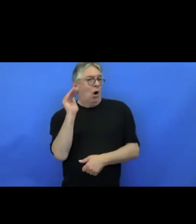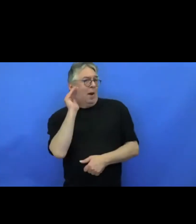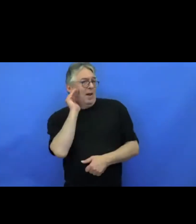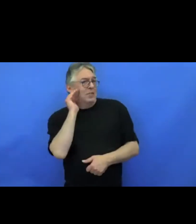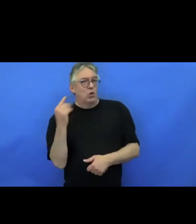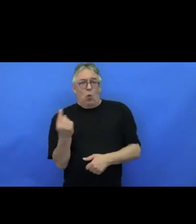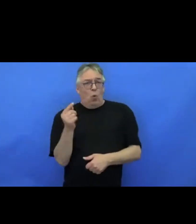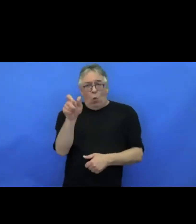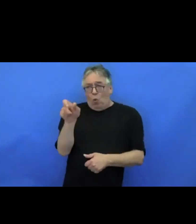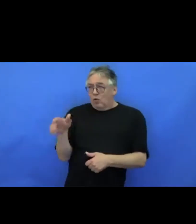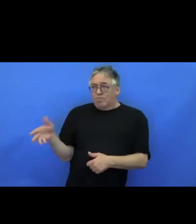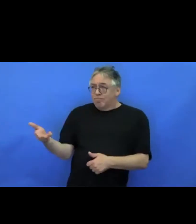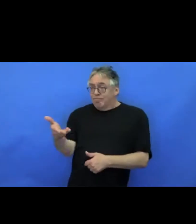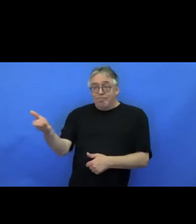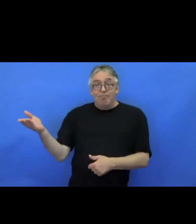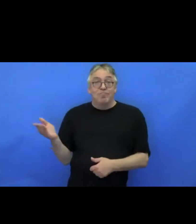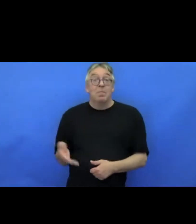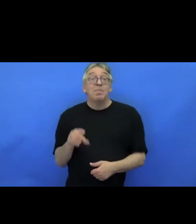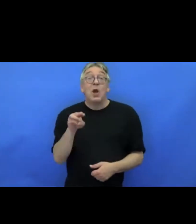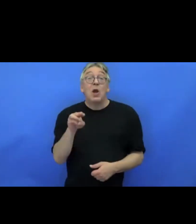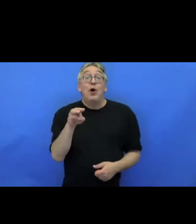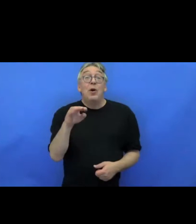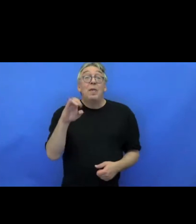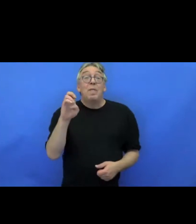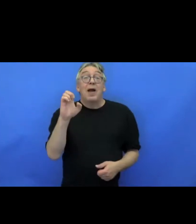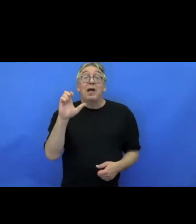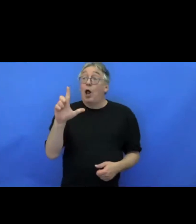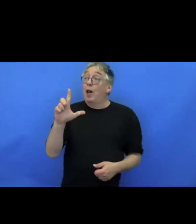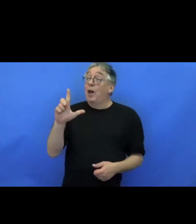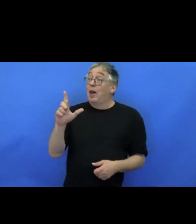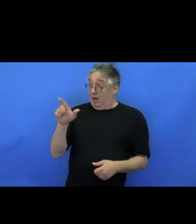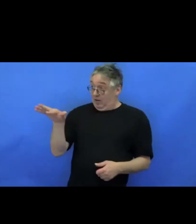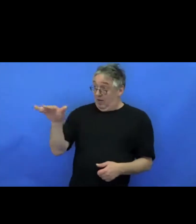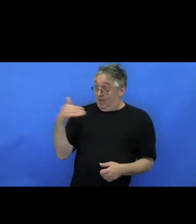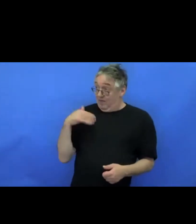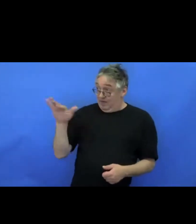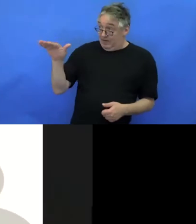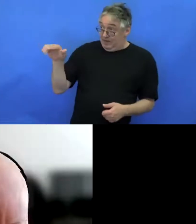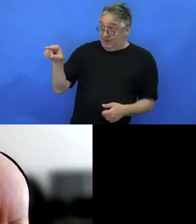begin with Michael, and let me begin again with Michael, if you are there, Michael.